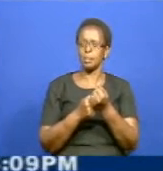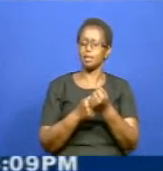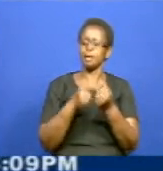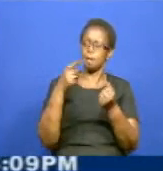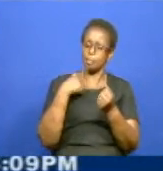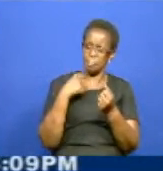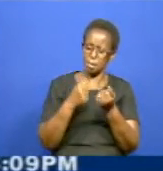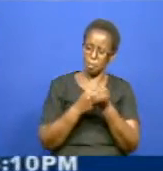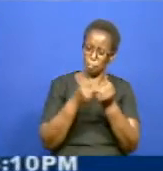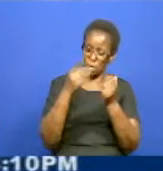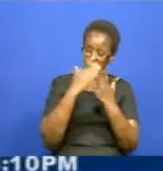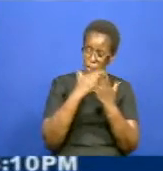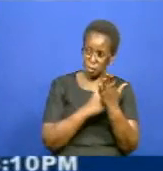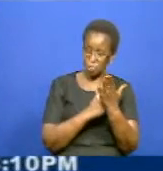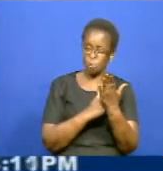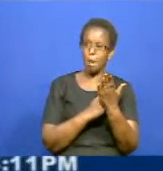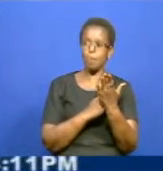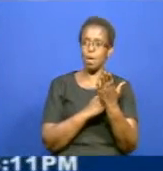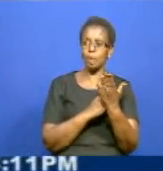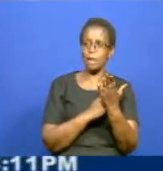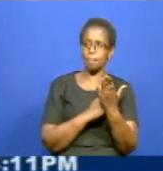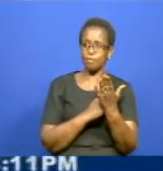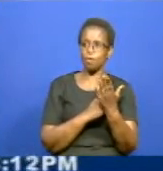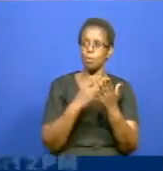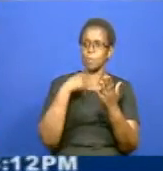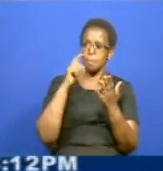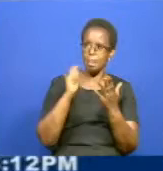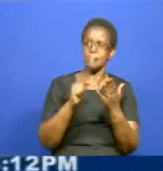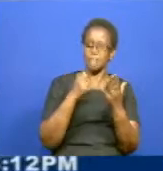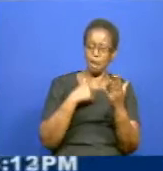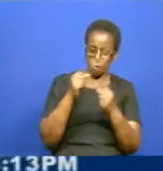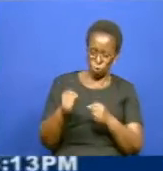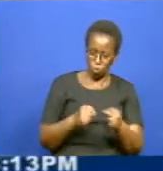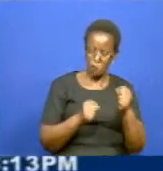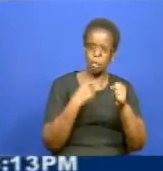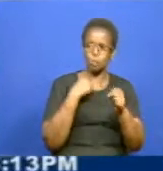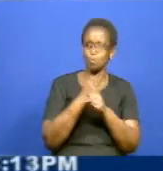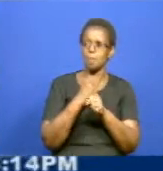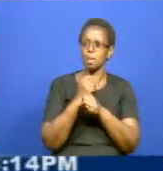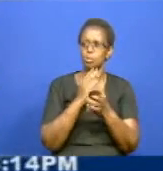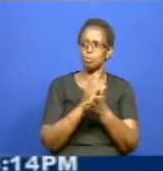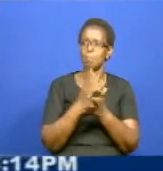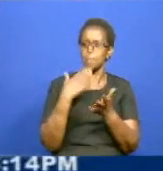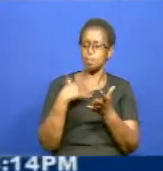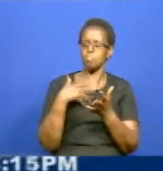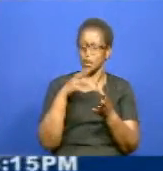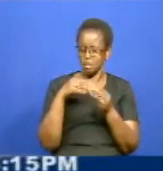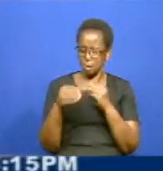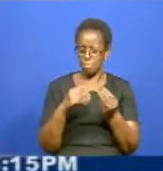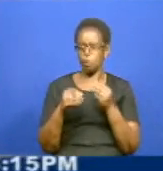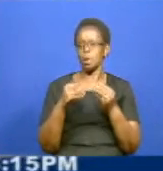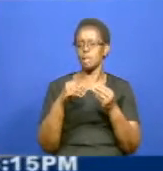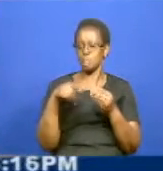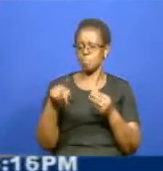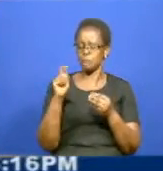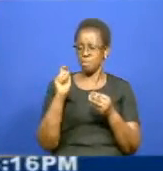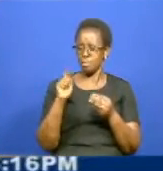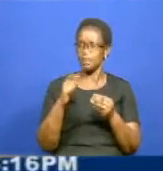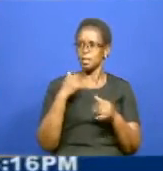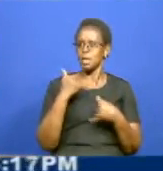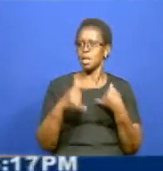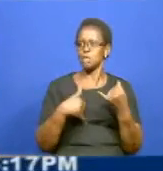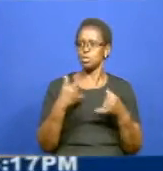fact that there's need to put strategies to ensure that persons with disabilities get to enjoy the domestic